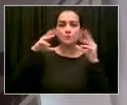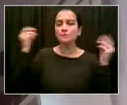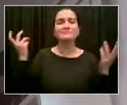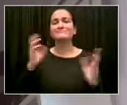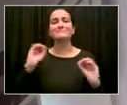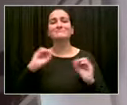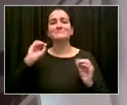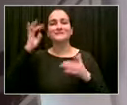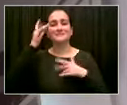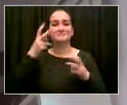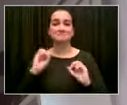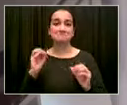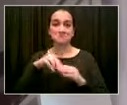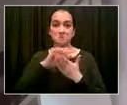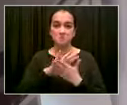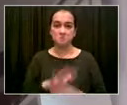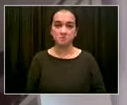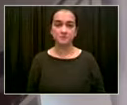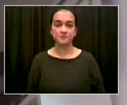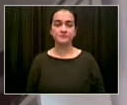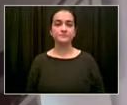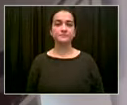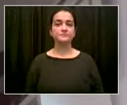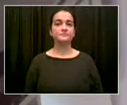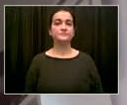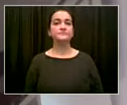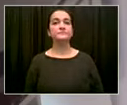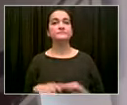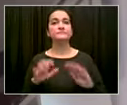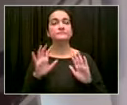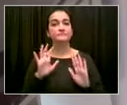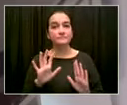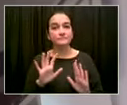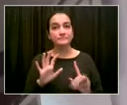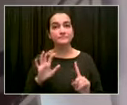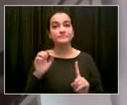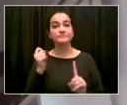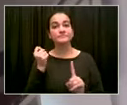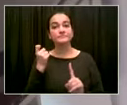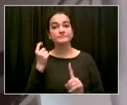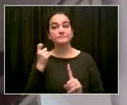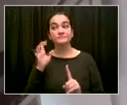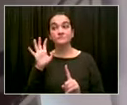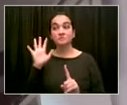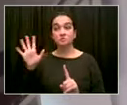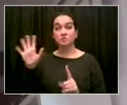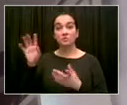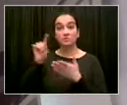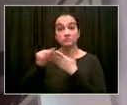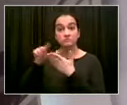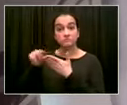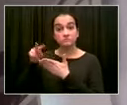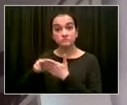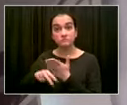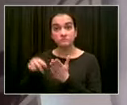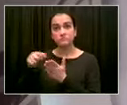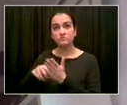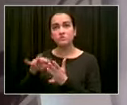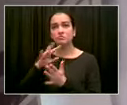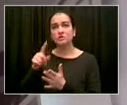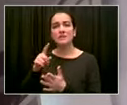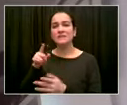the past 24 hours. And unfortunately, we have only seen a summary of the analysis that was done. And we have a number of methodologic concerns with how it was done. You